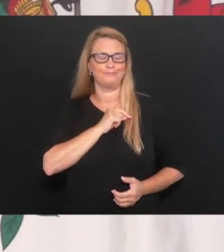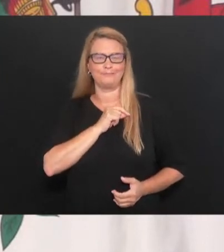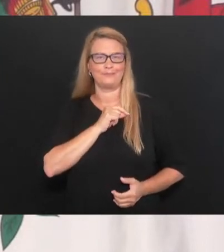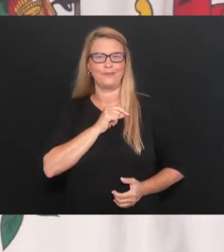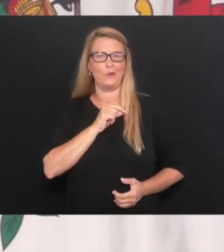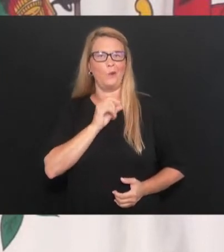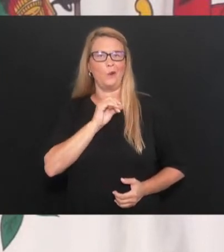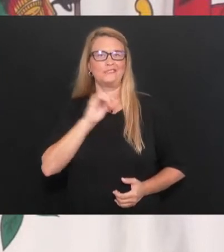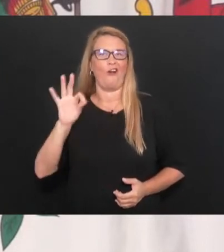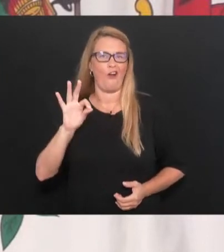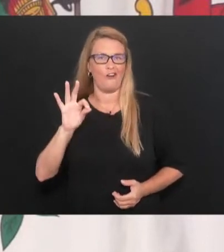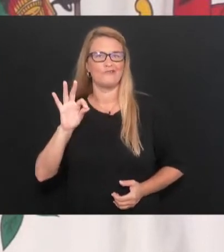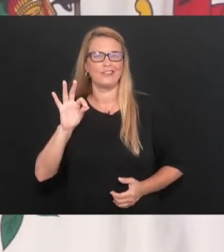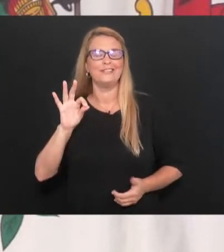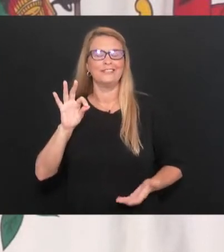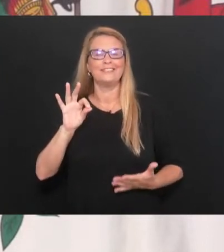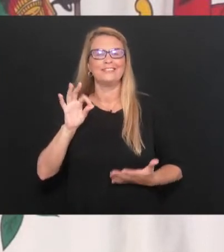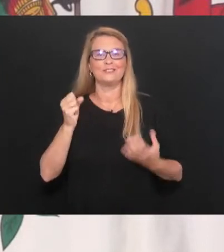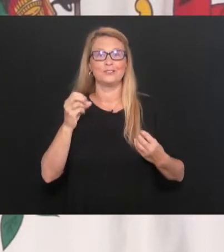was muted, but